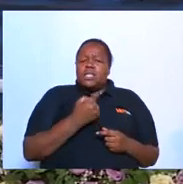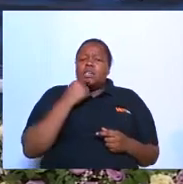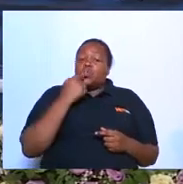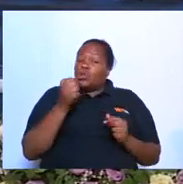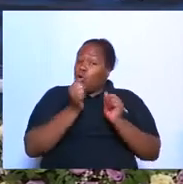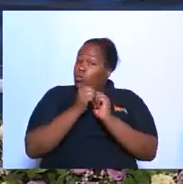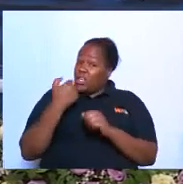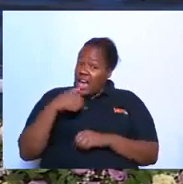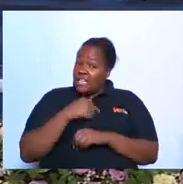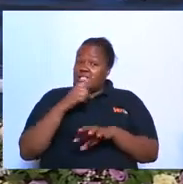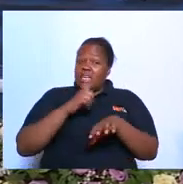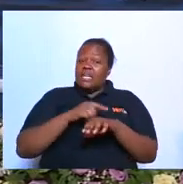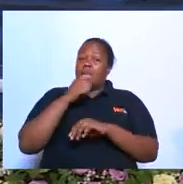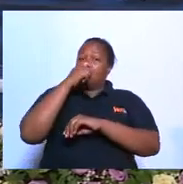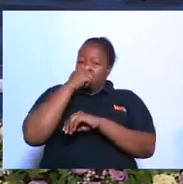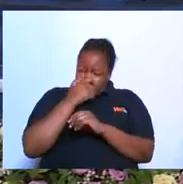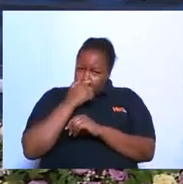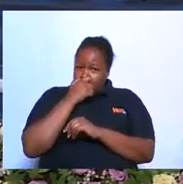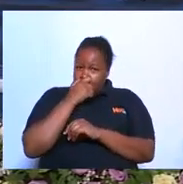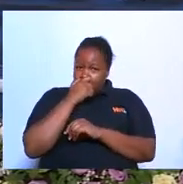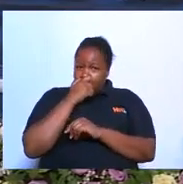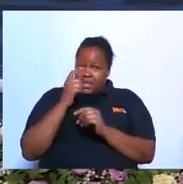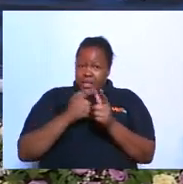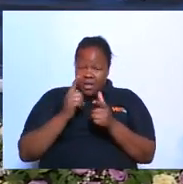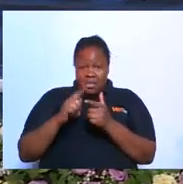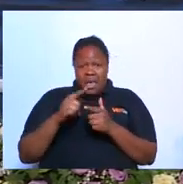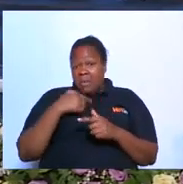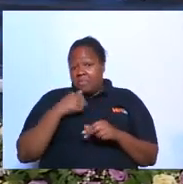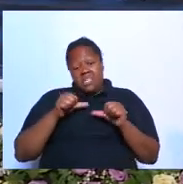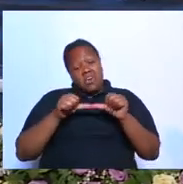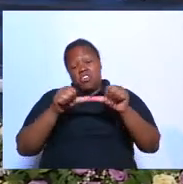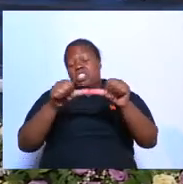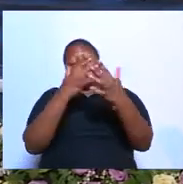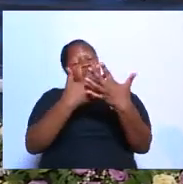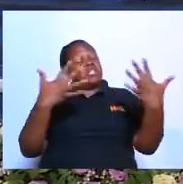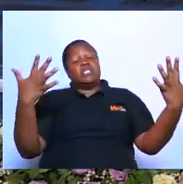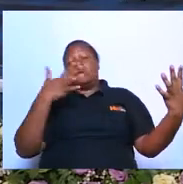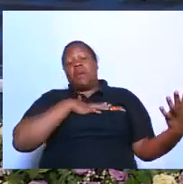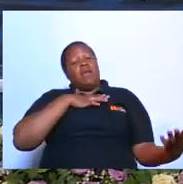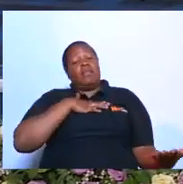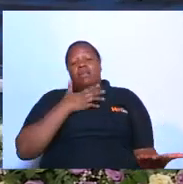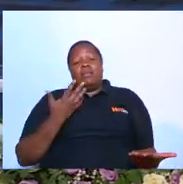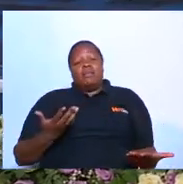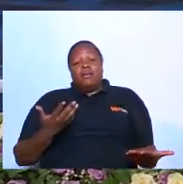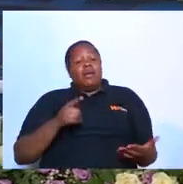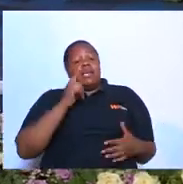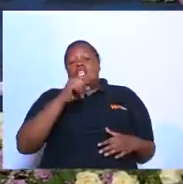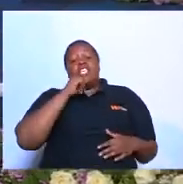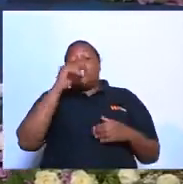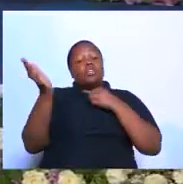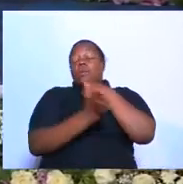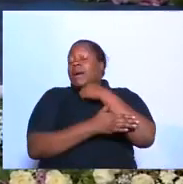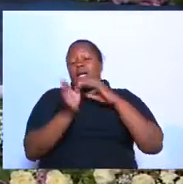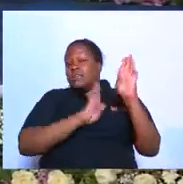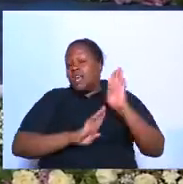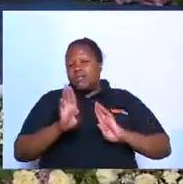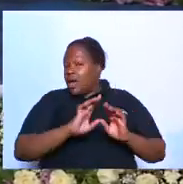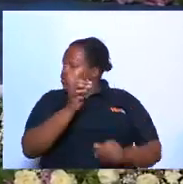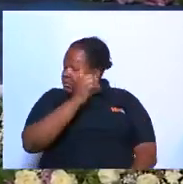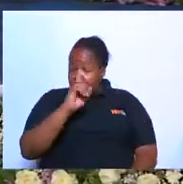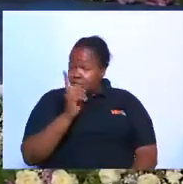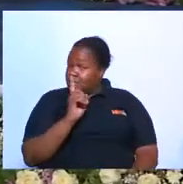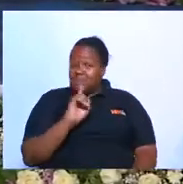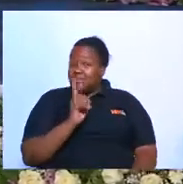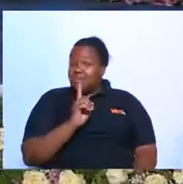so with us when we see me sneezing and then I'm just moving on with my things that is not bad manner